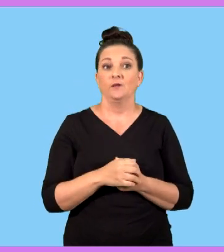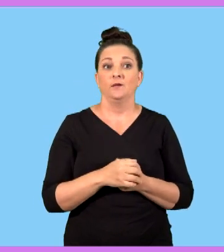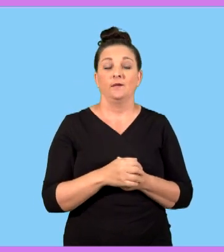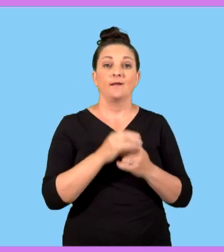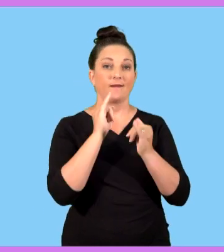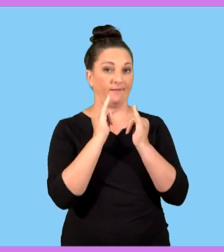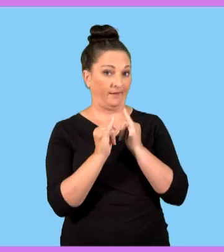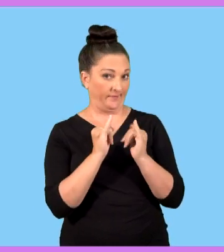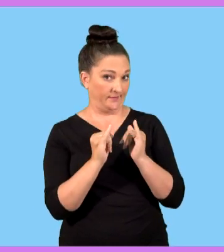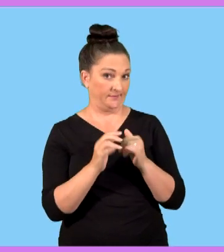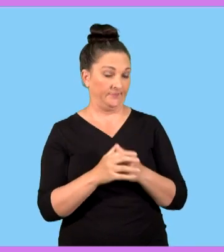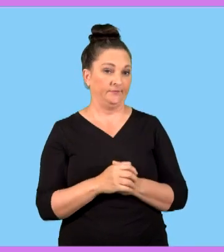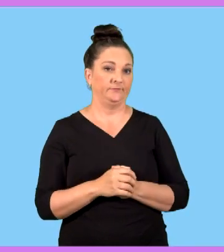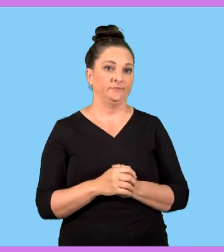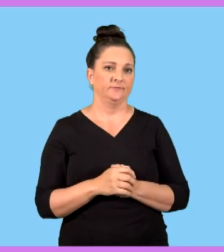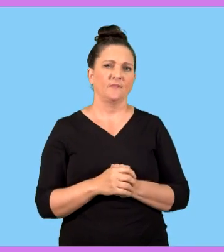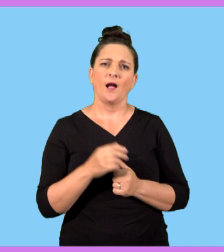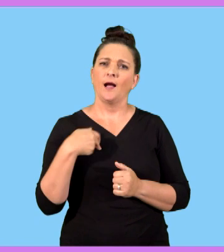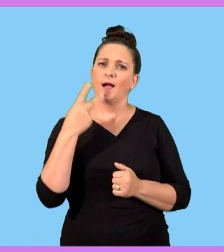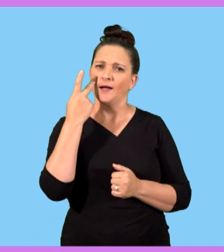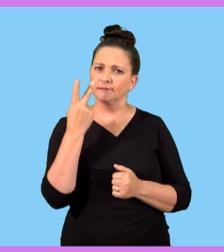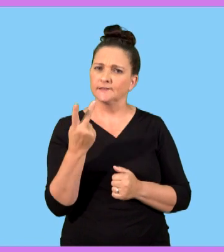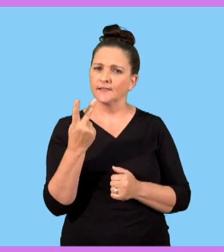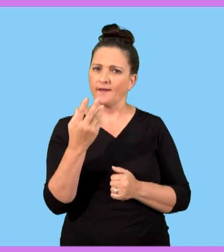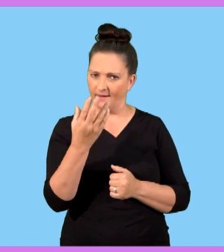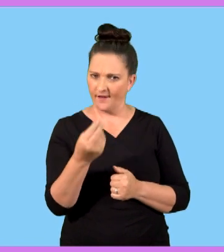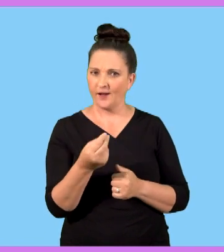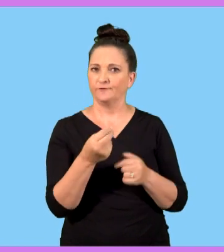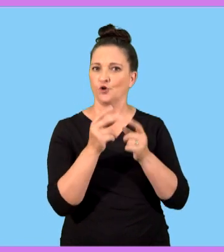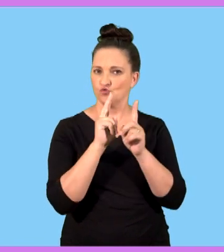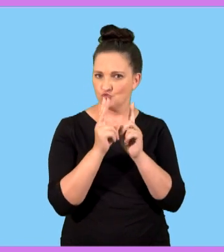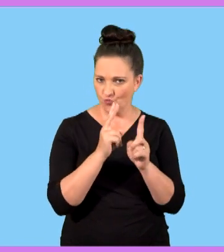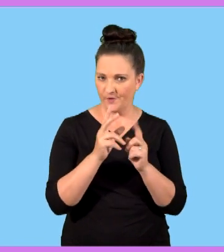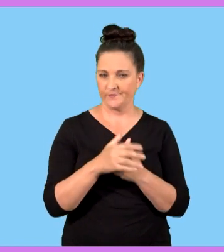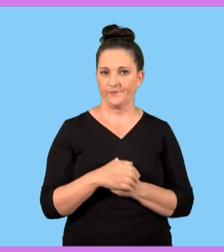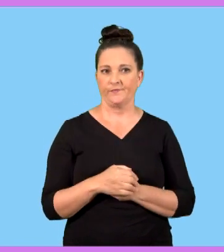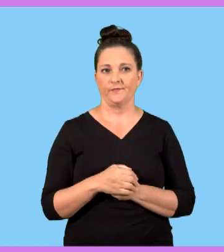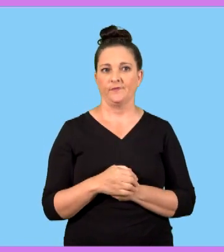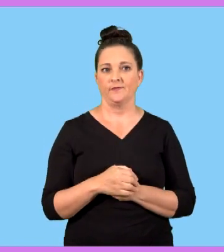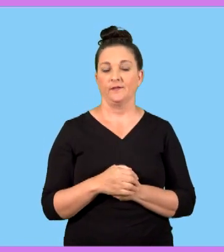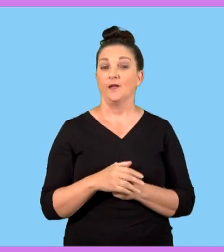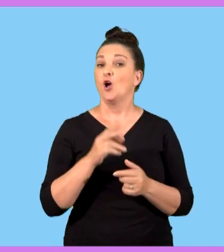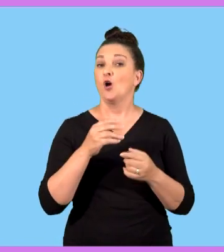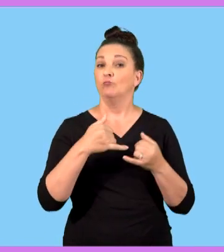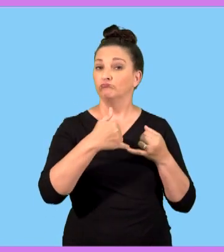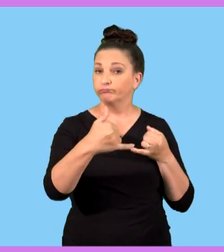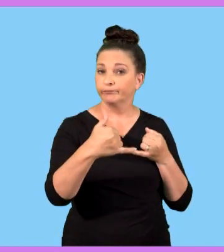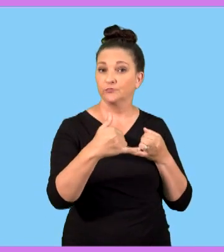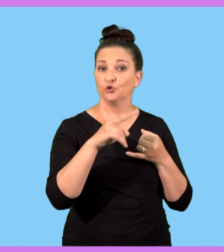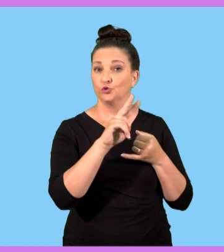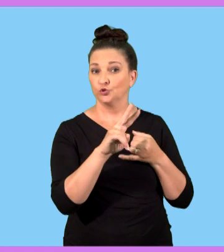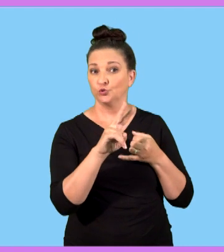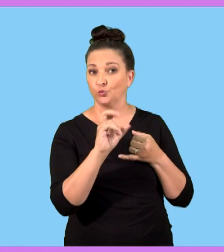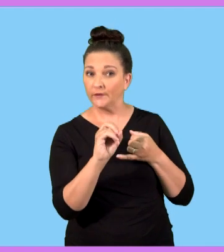at row 11. I also see at row 12, row